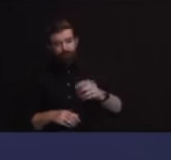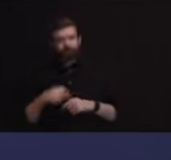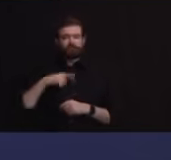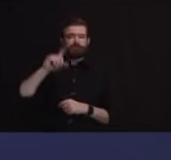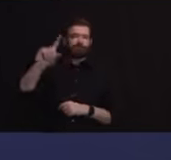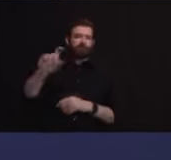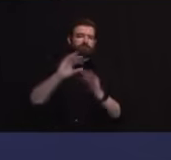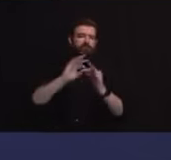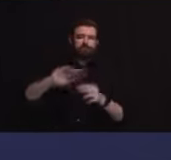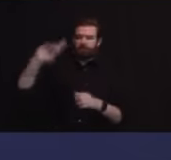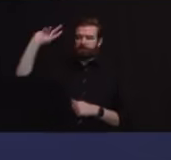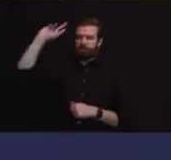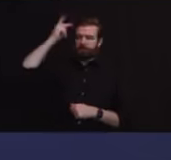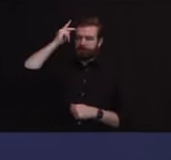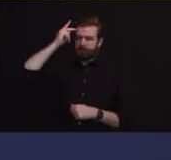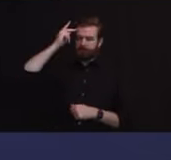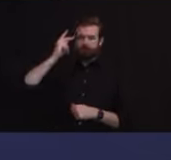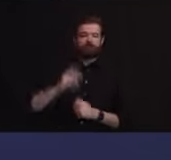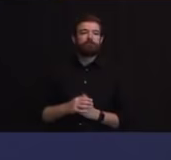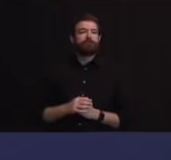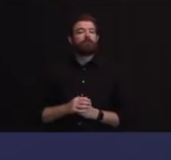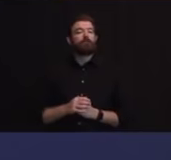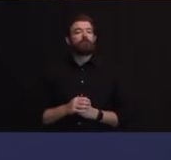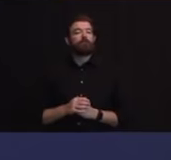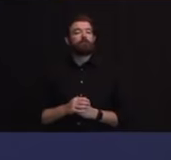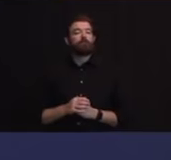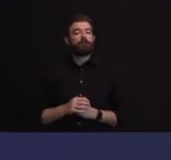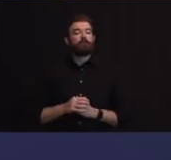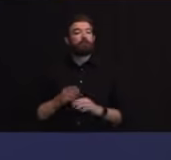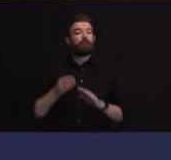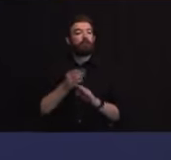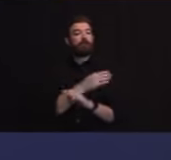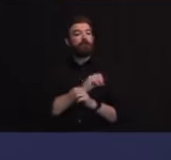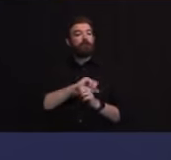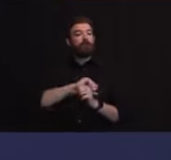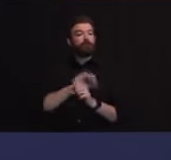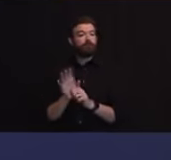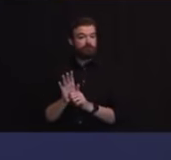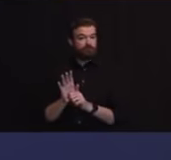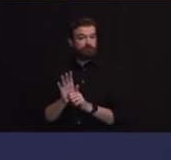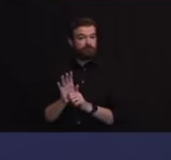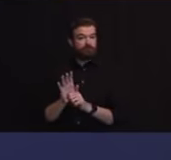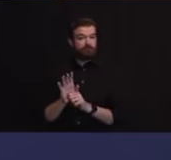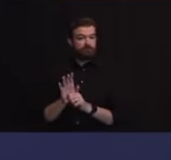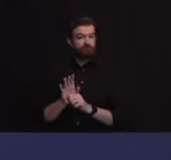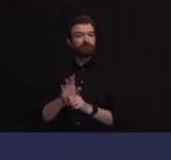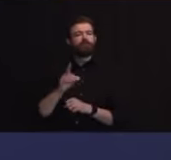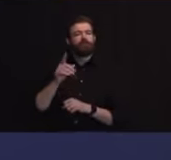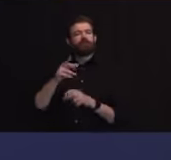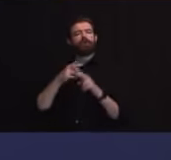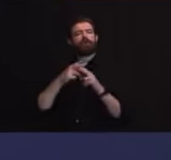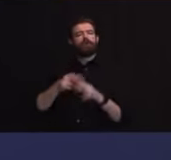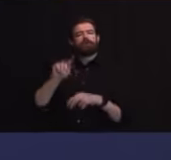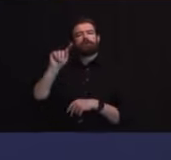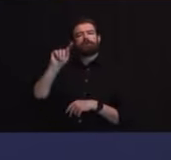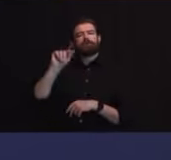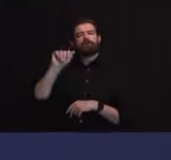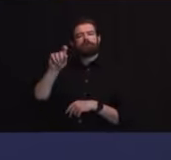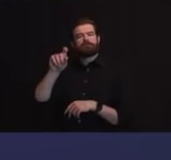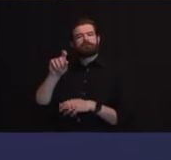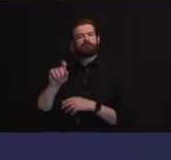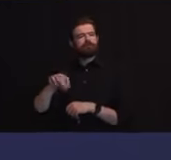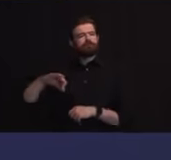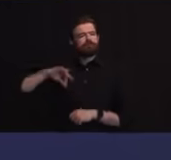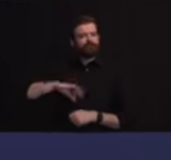been outspoken, at least pre-pandemic, about the tax incentive program, and especially you've highlighted some of the